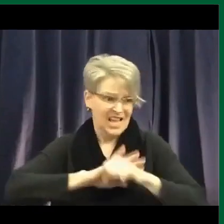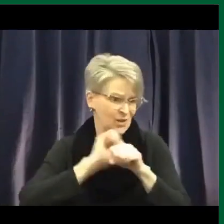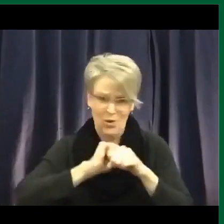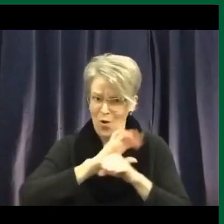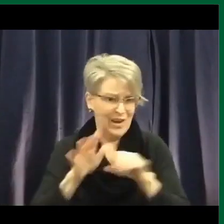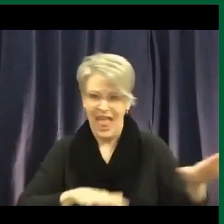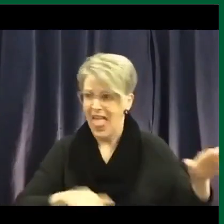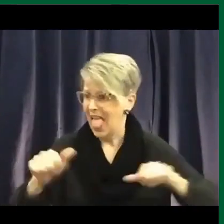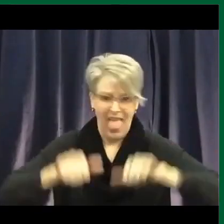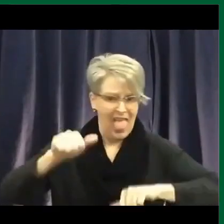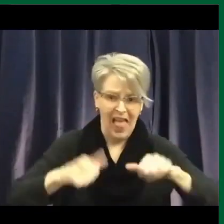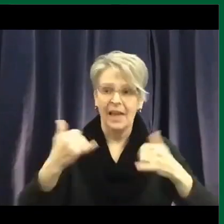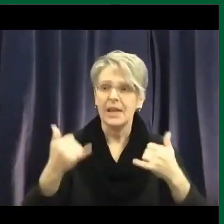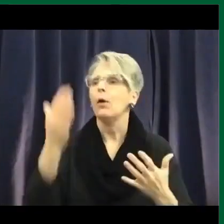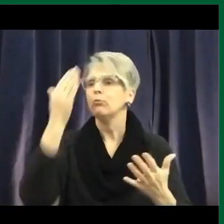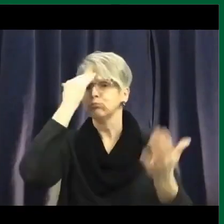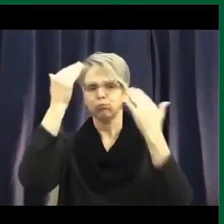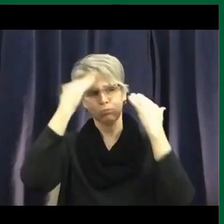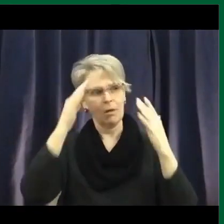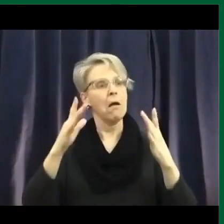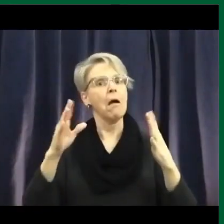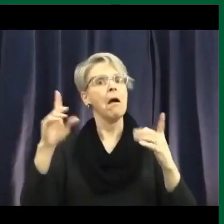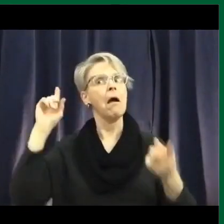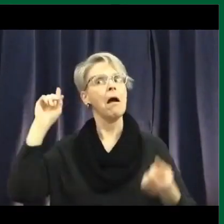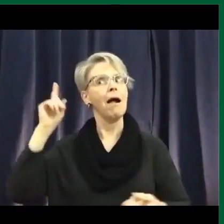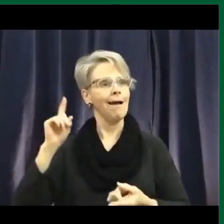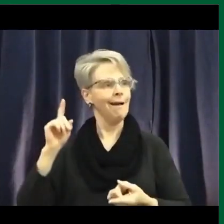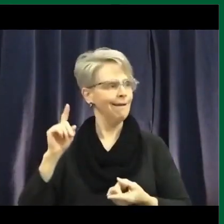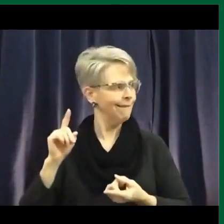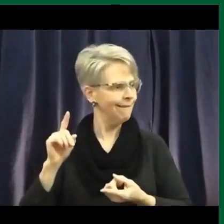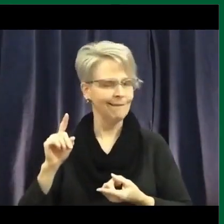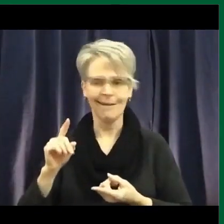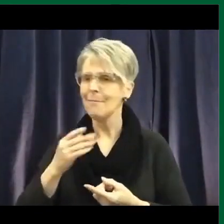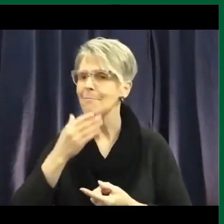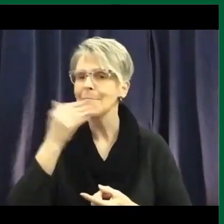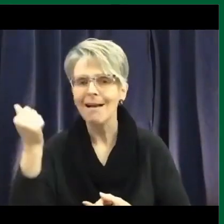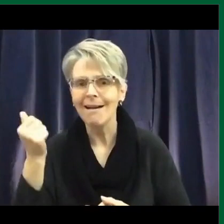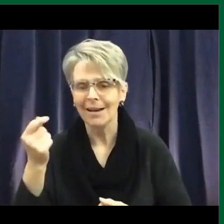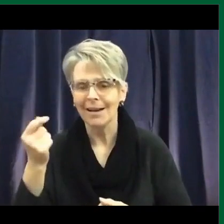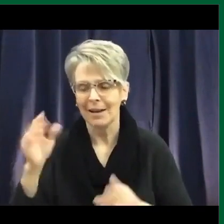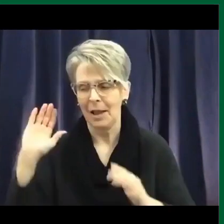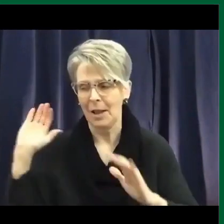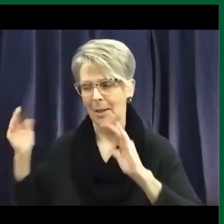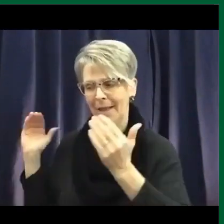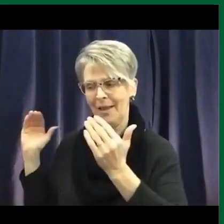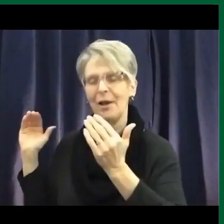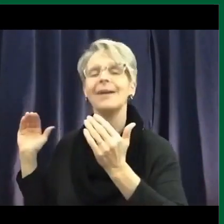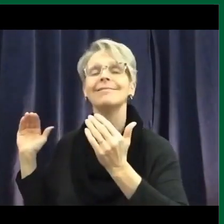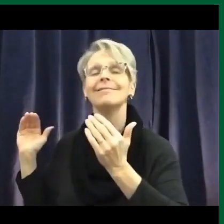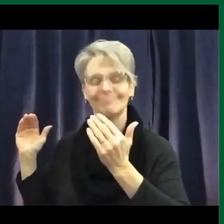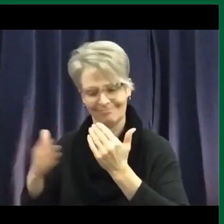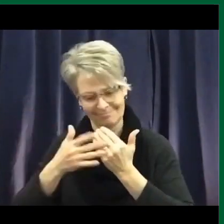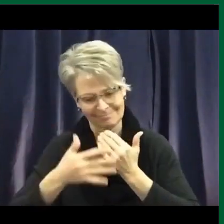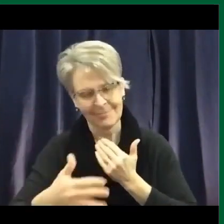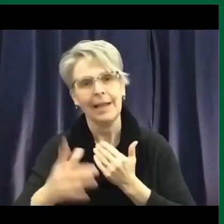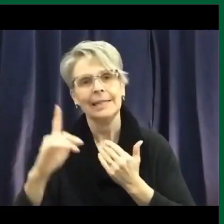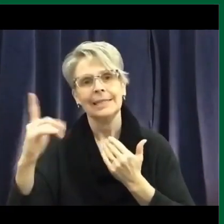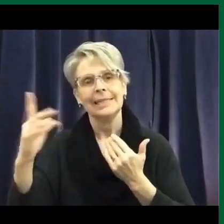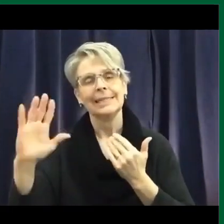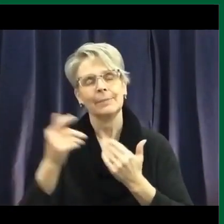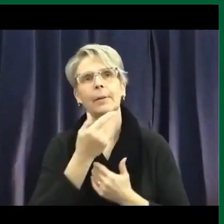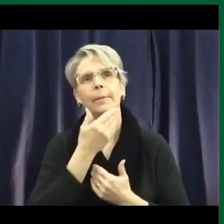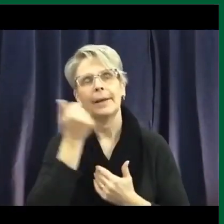certainly, are the days ahead today relative to a year ago. The days ahead, look much brighter than they most certainly